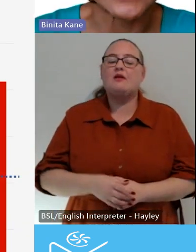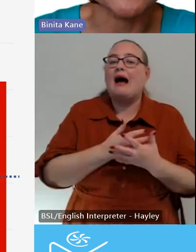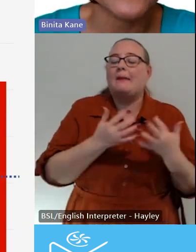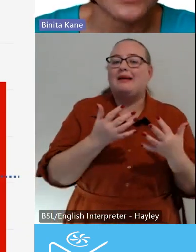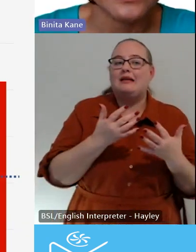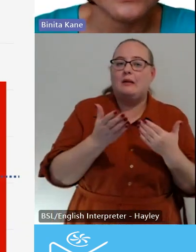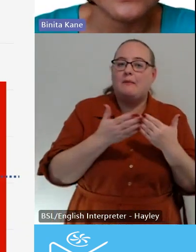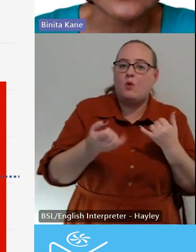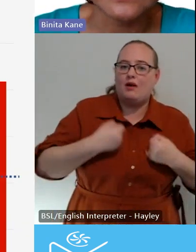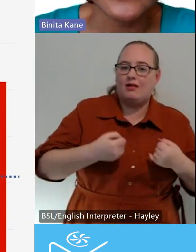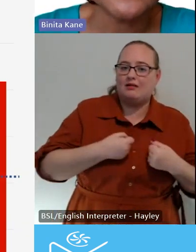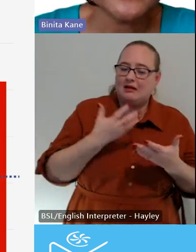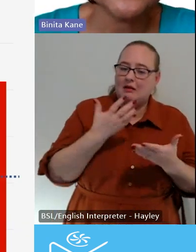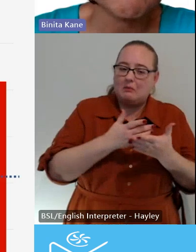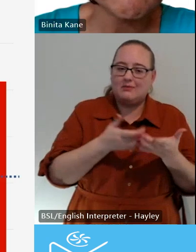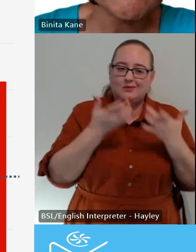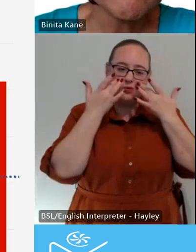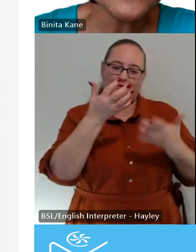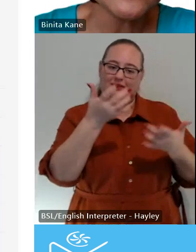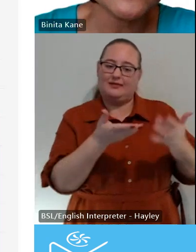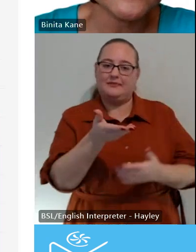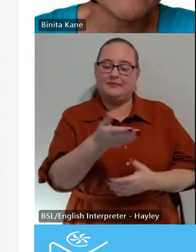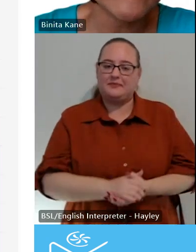factor in here. Next slide.